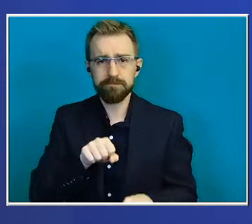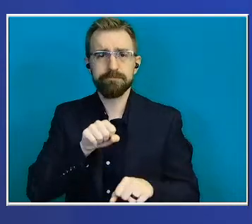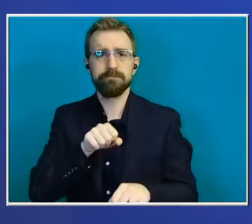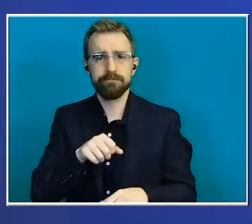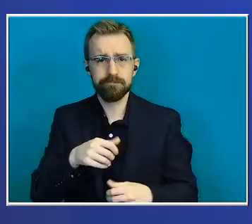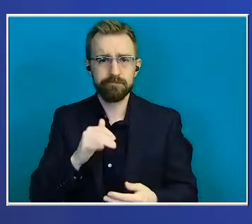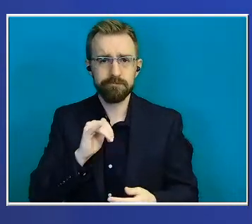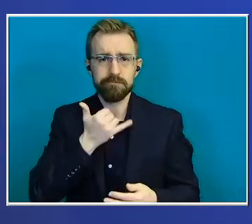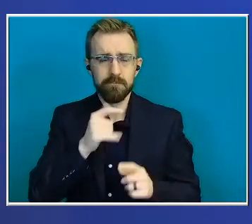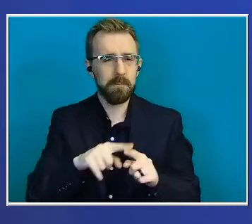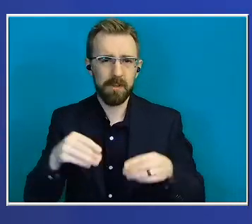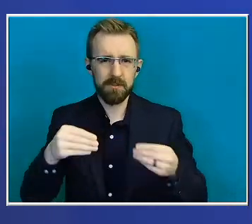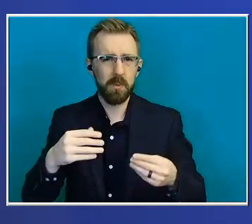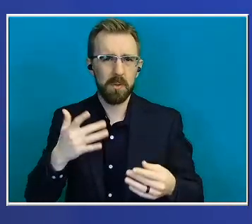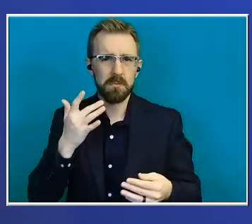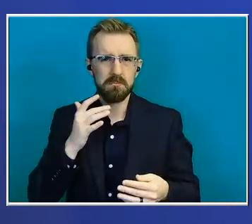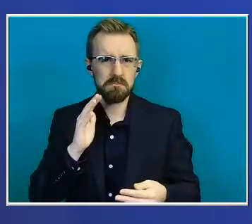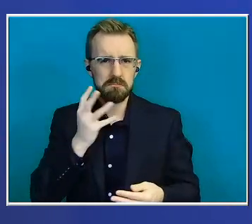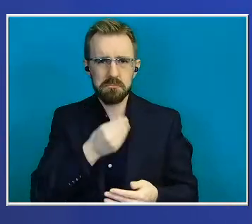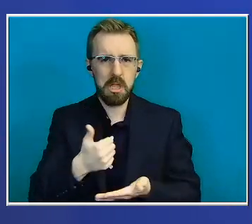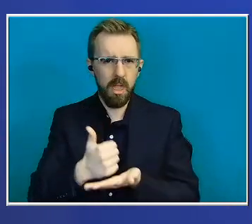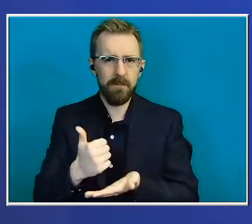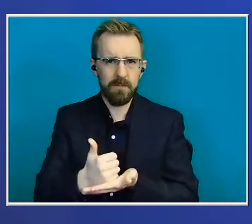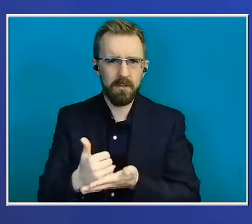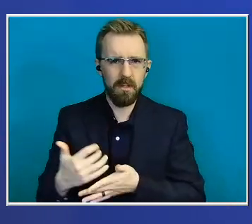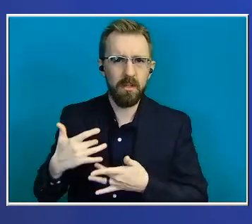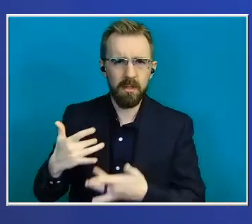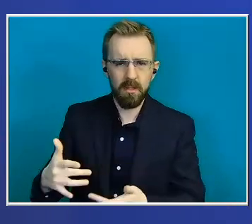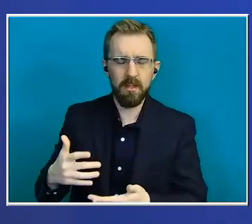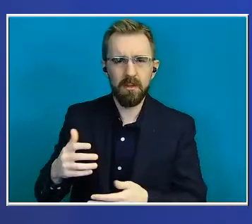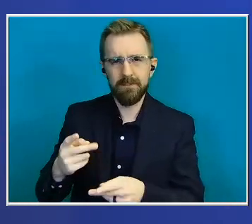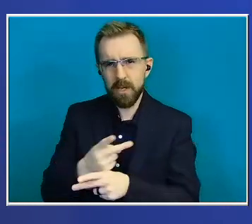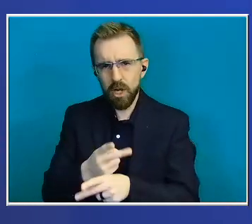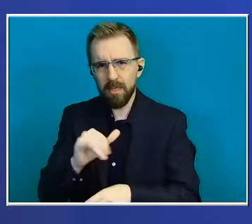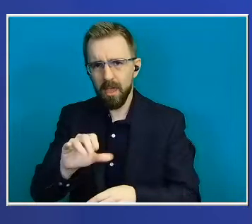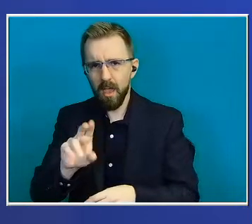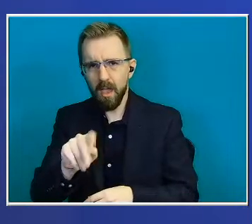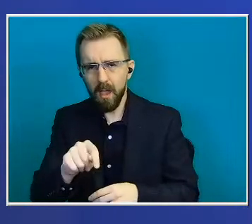very helpful getting it to figure out. And then,